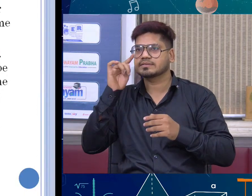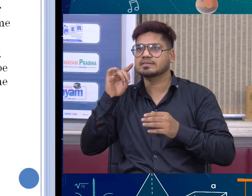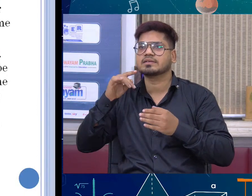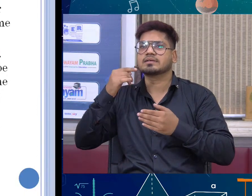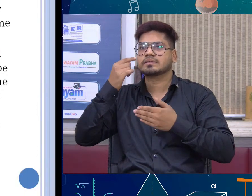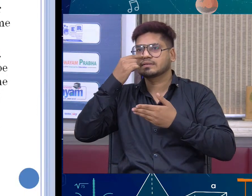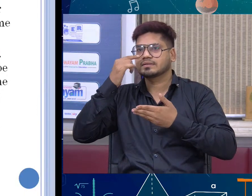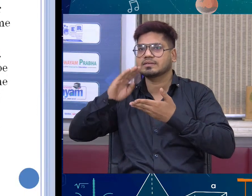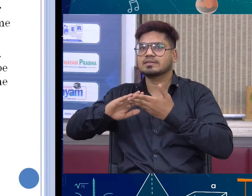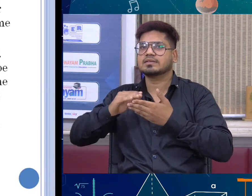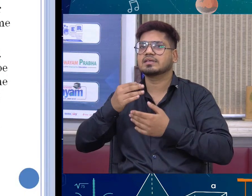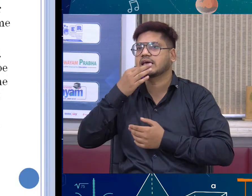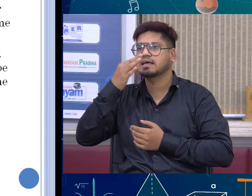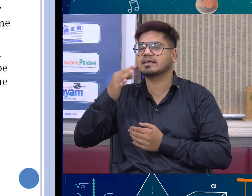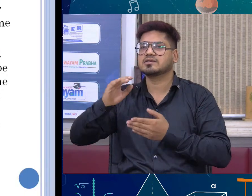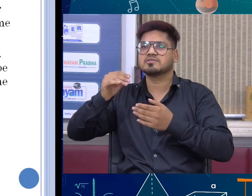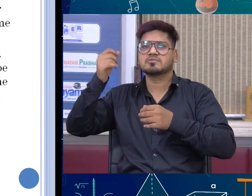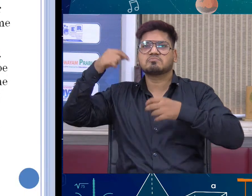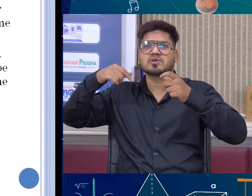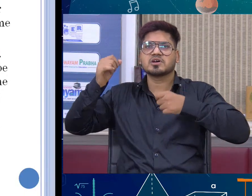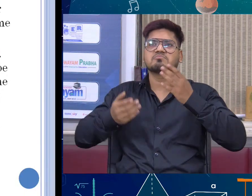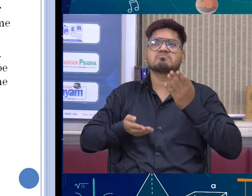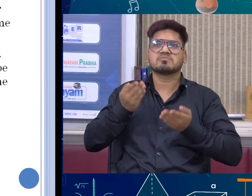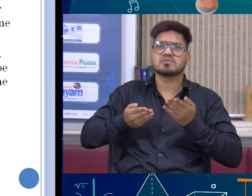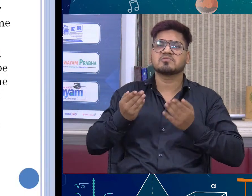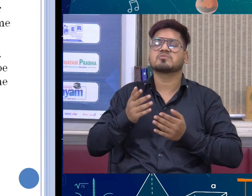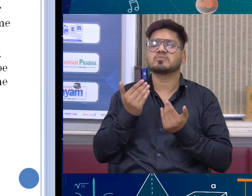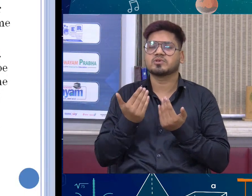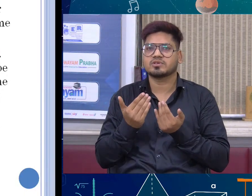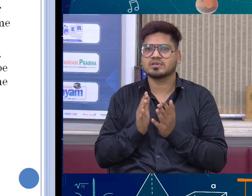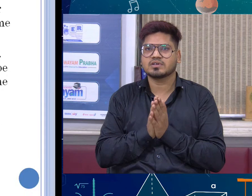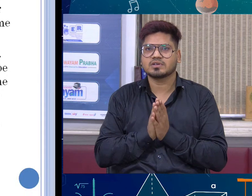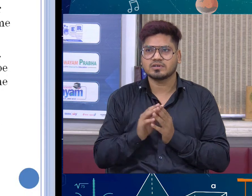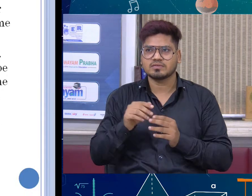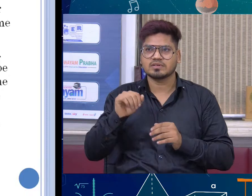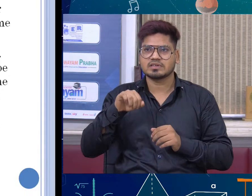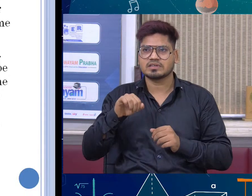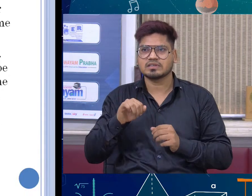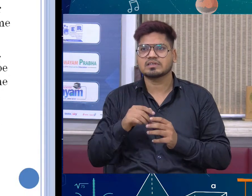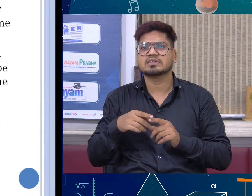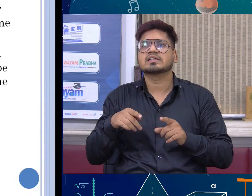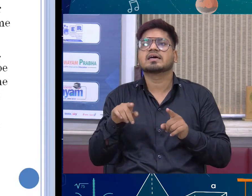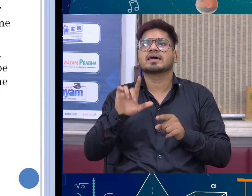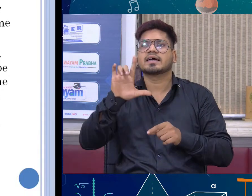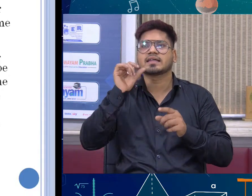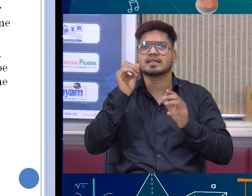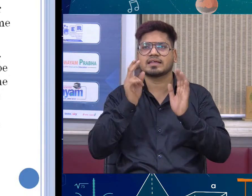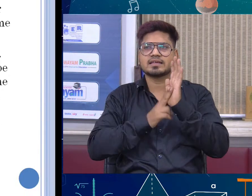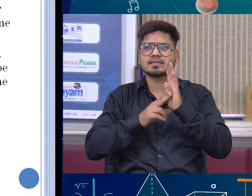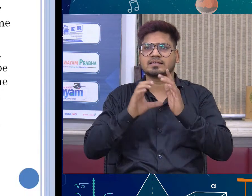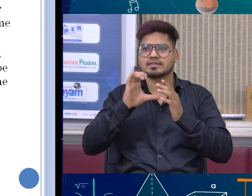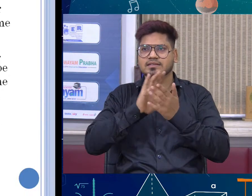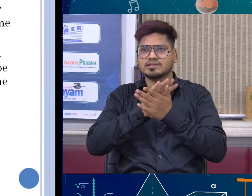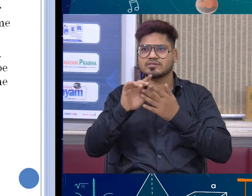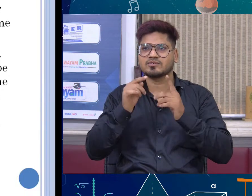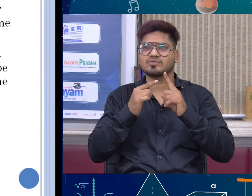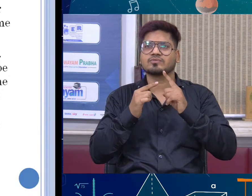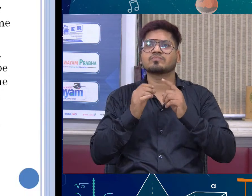nothing else but see the sky towards the northeast. Because Lanju, the farmer, he's looking on the sky, he's saying